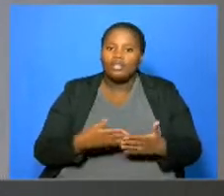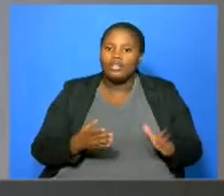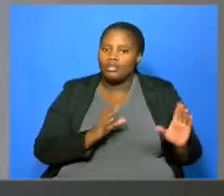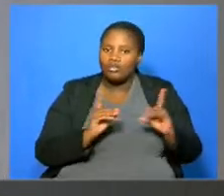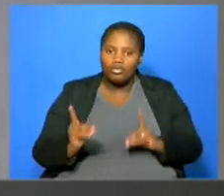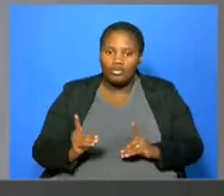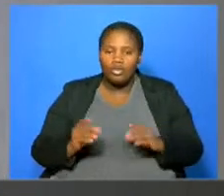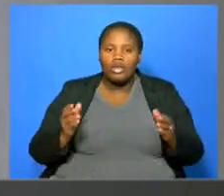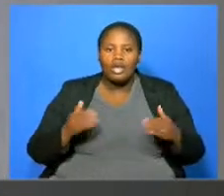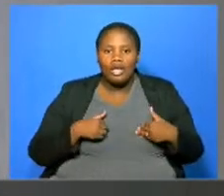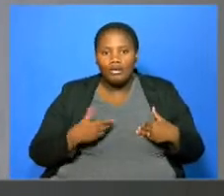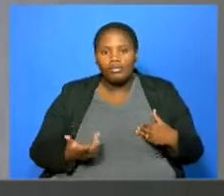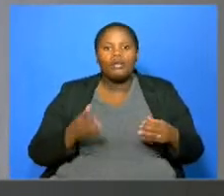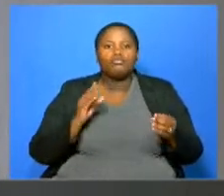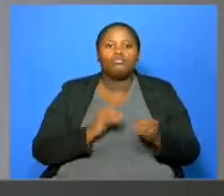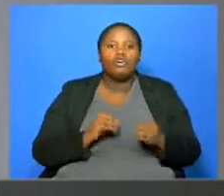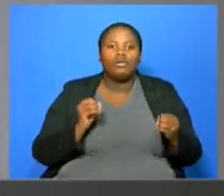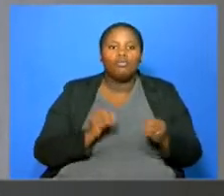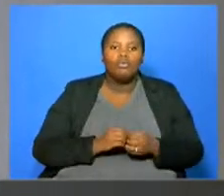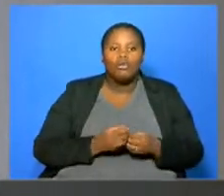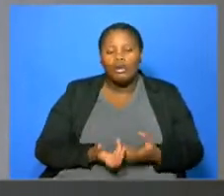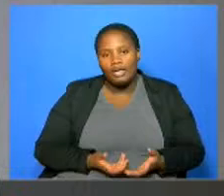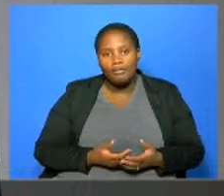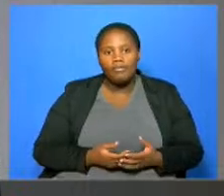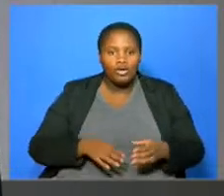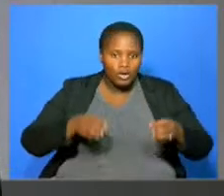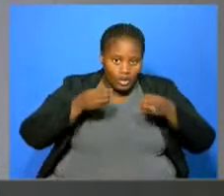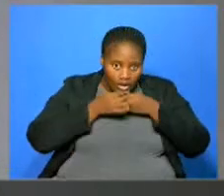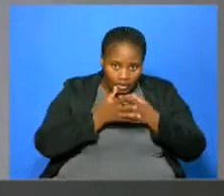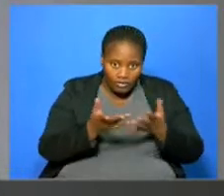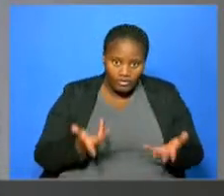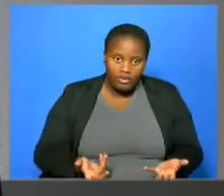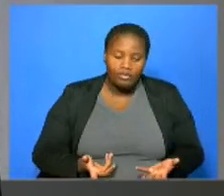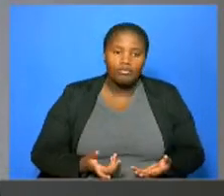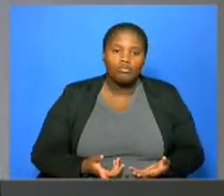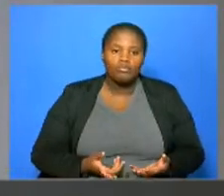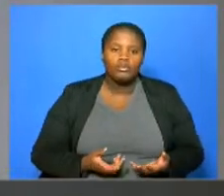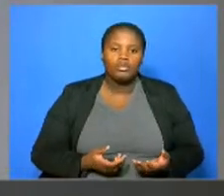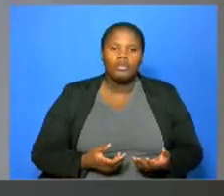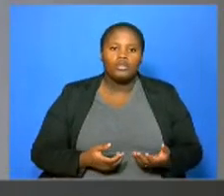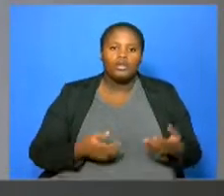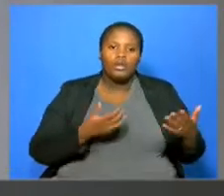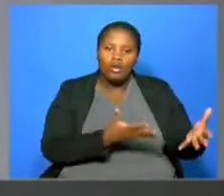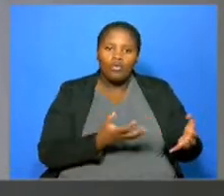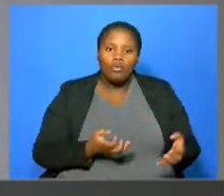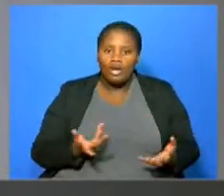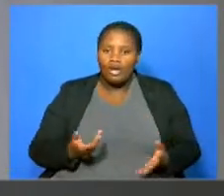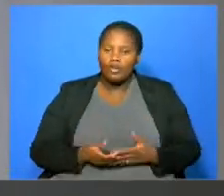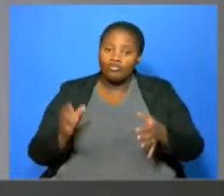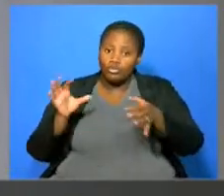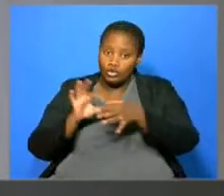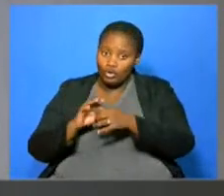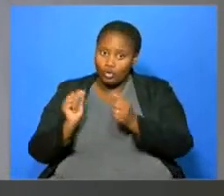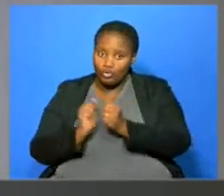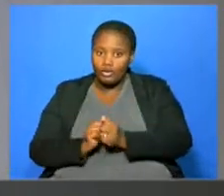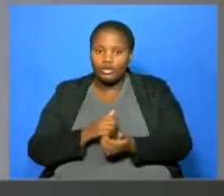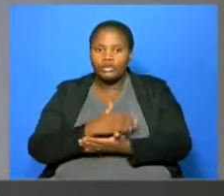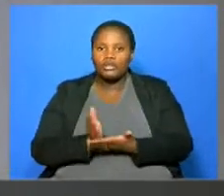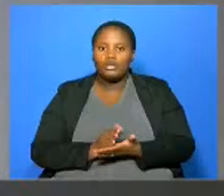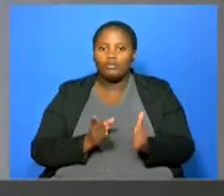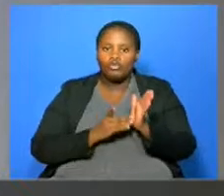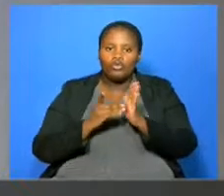not been shy in terms of saying that we want to be at par with some of the